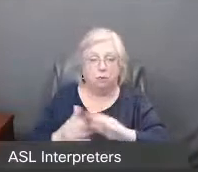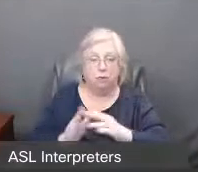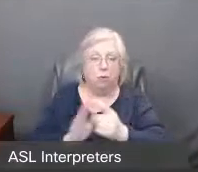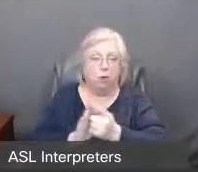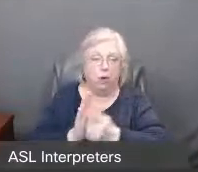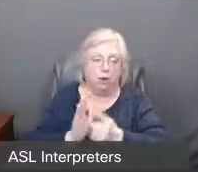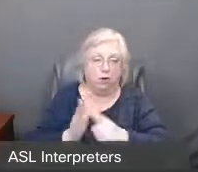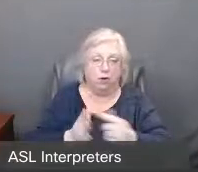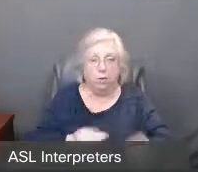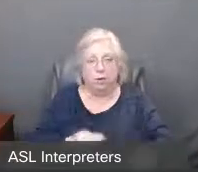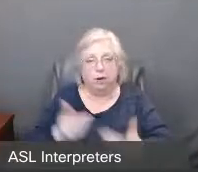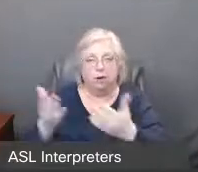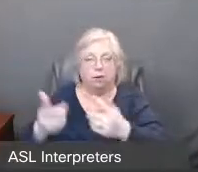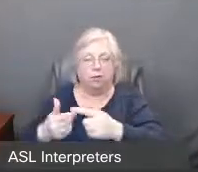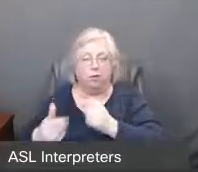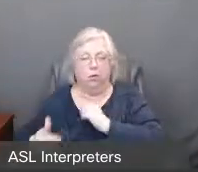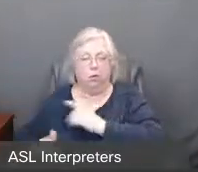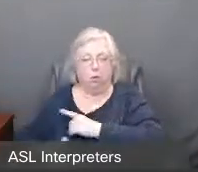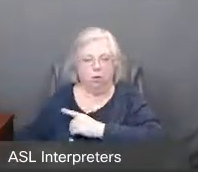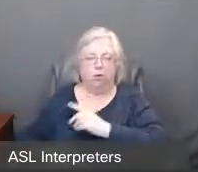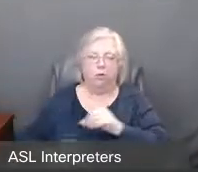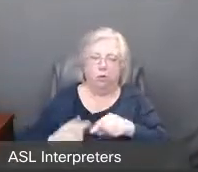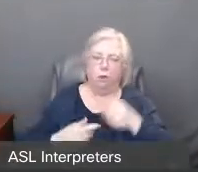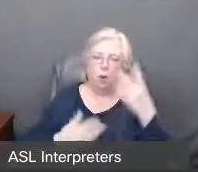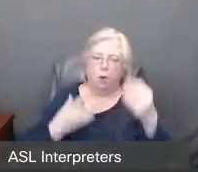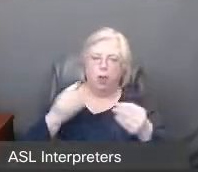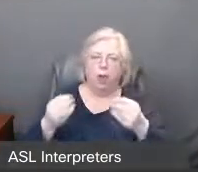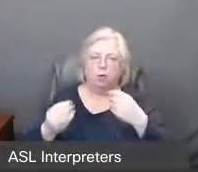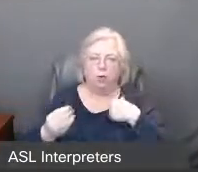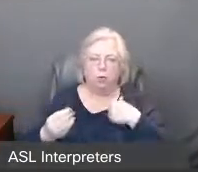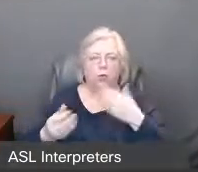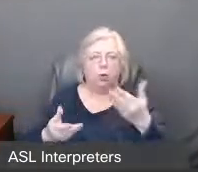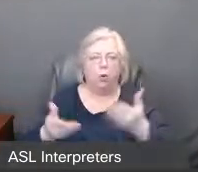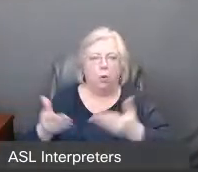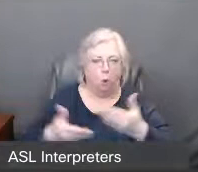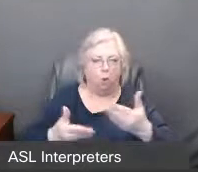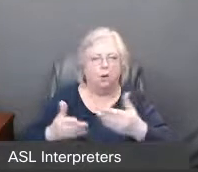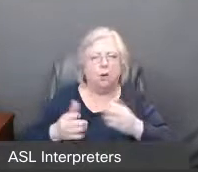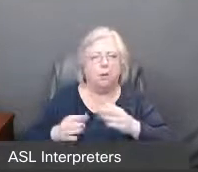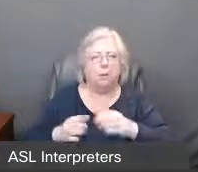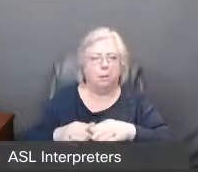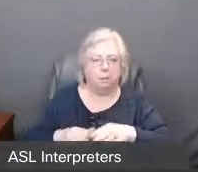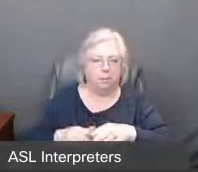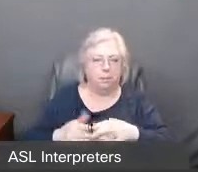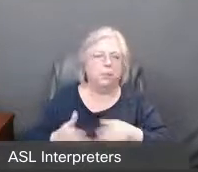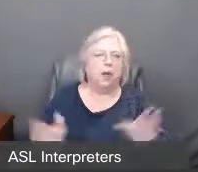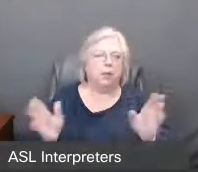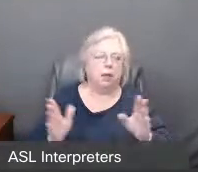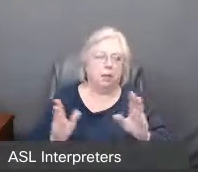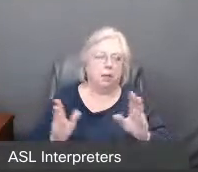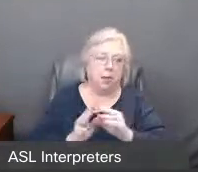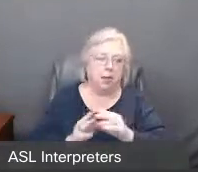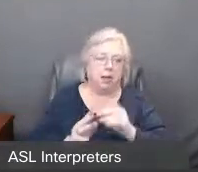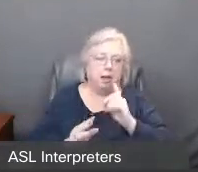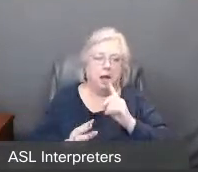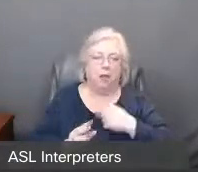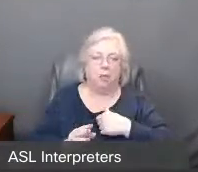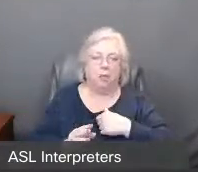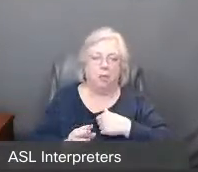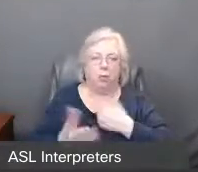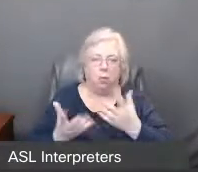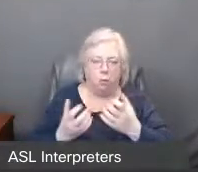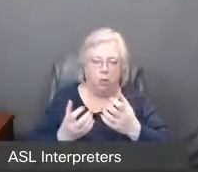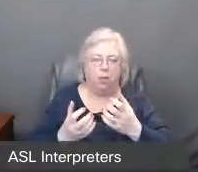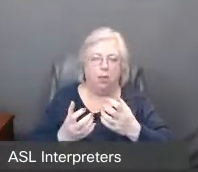board. And so when we do go out for those public meetings, I will be reaching out to the chair to have the planning commission, members of the